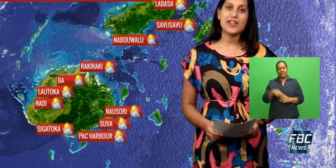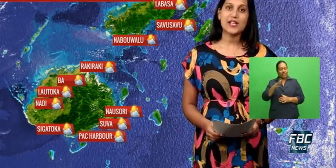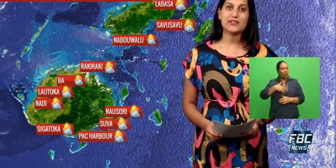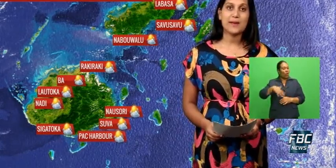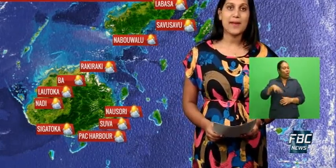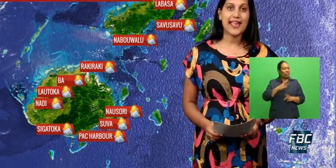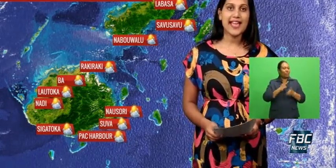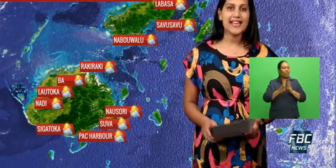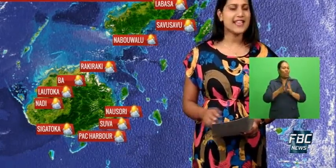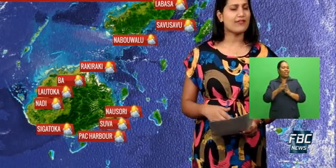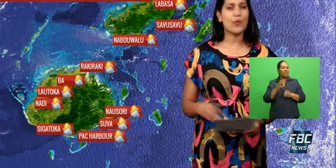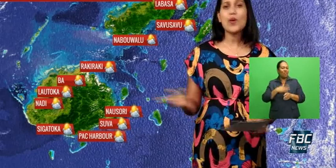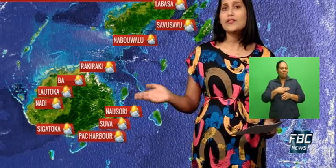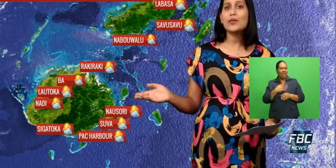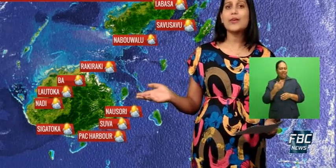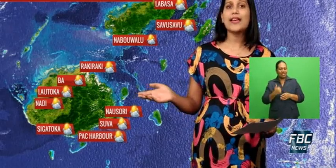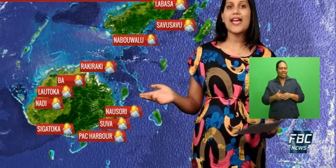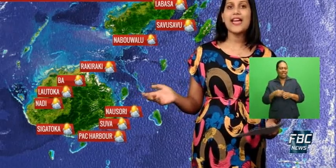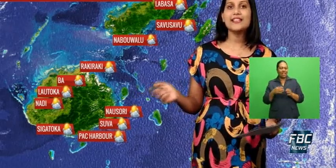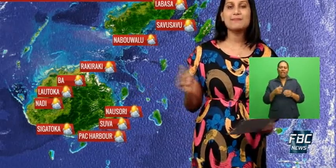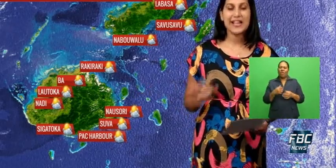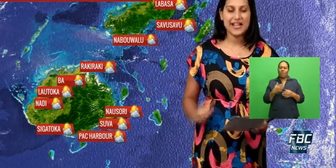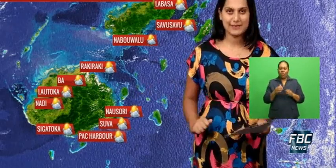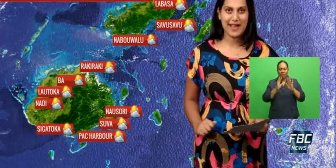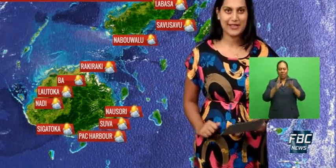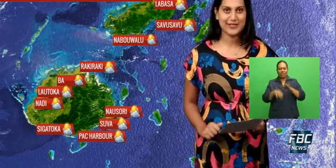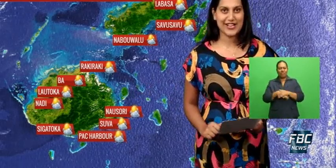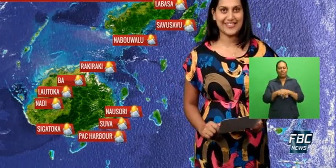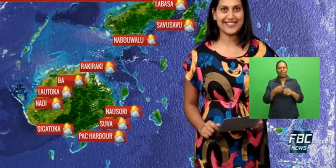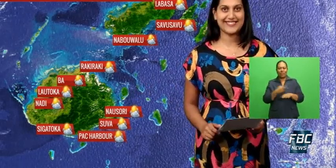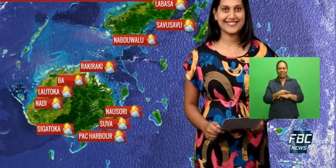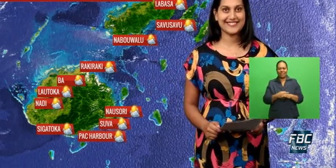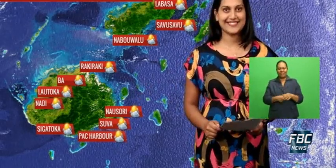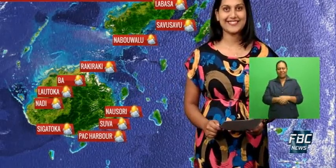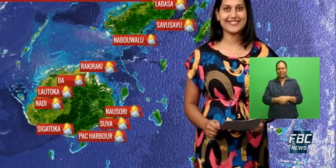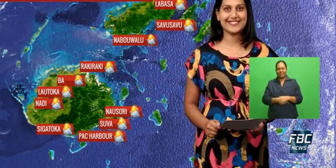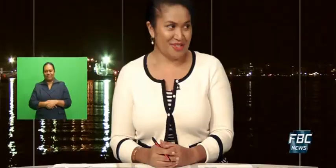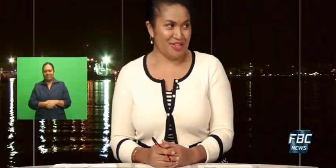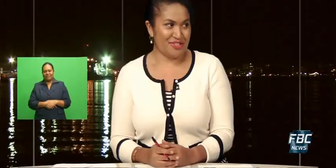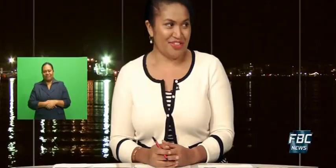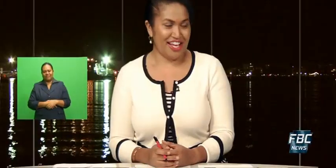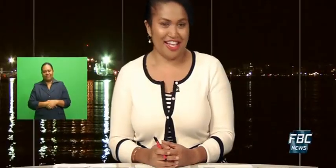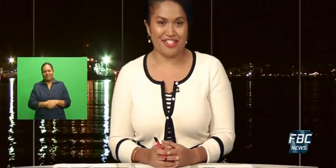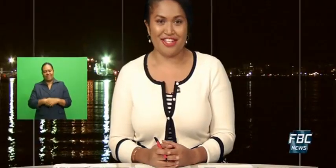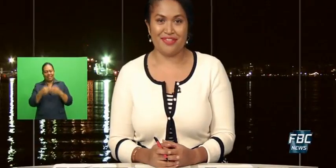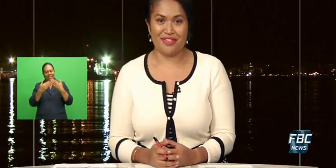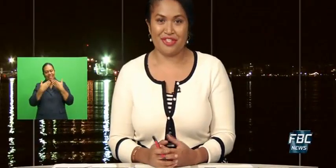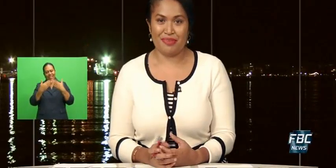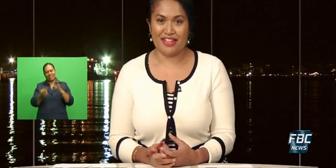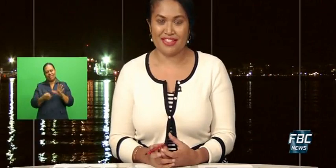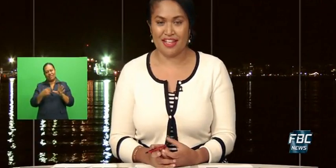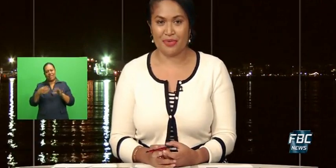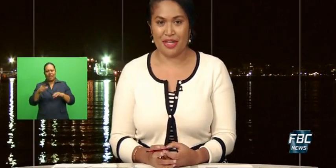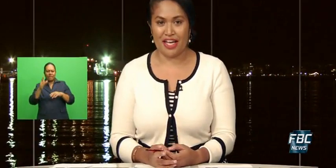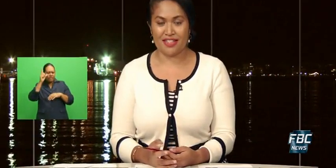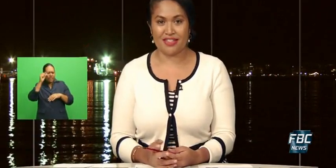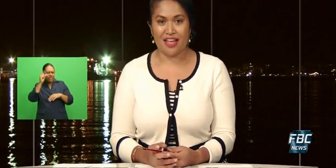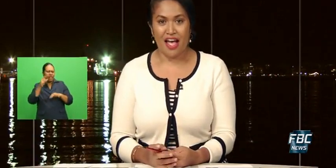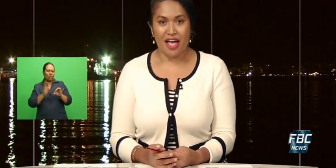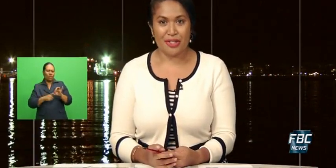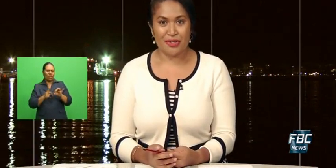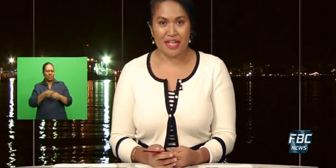weather news from my end. Have a wonderful week ahead. It's back to Jackie. Thanks so much for that, Angie. In Fijian Pulse tonight, we